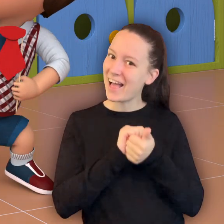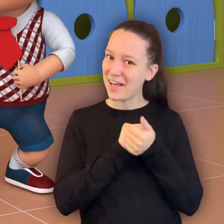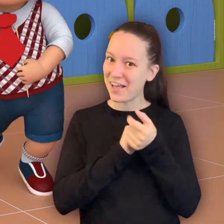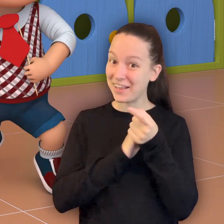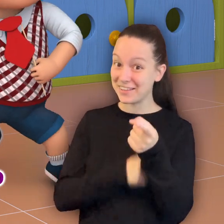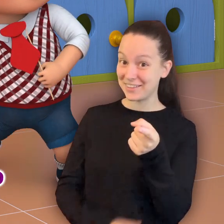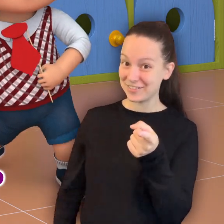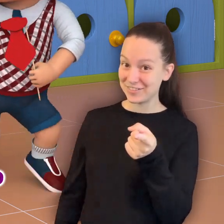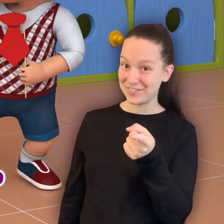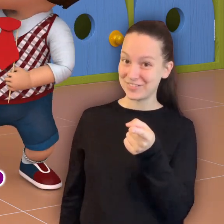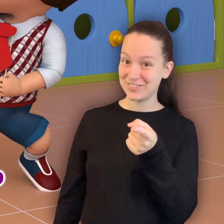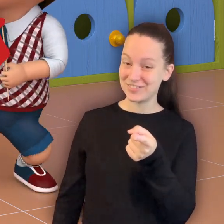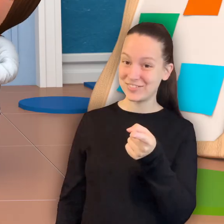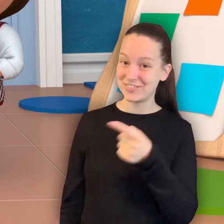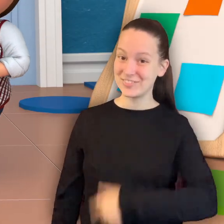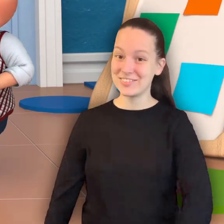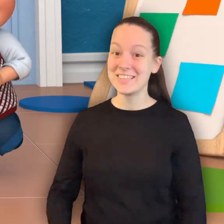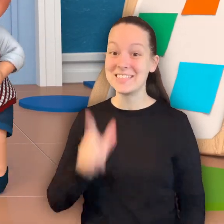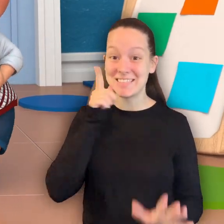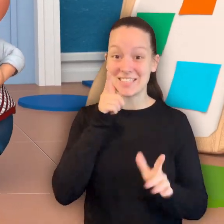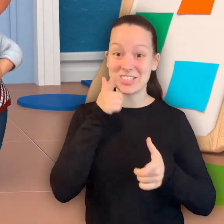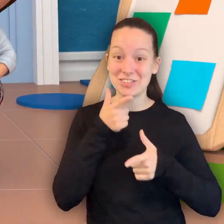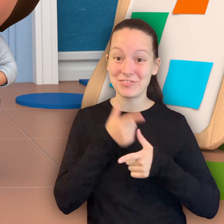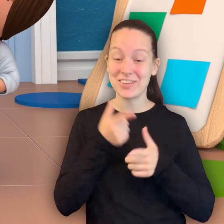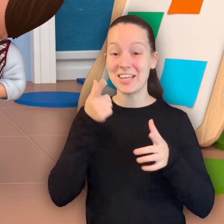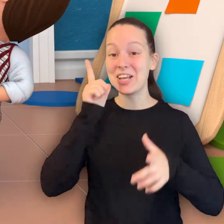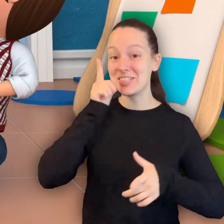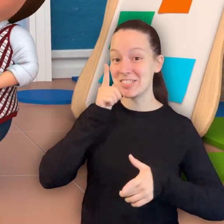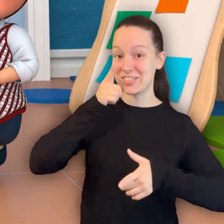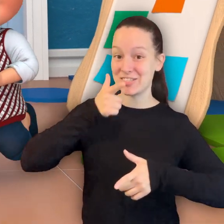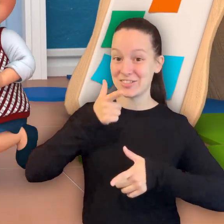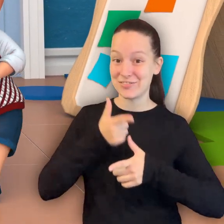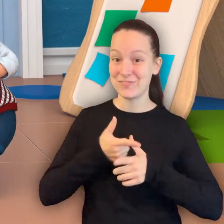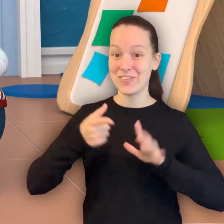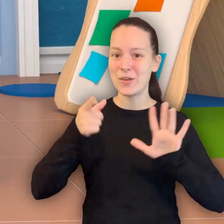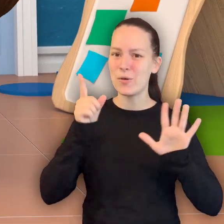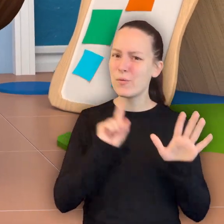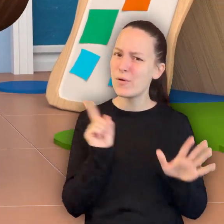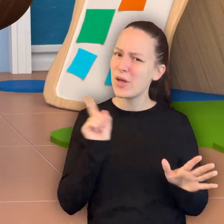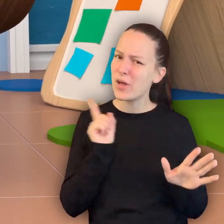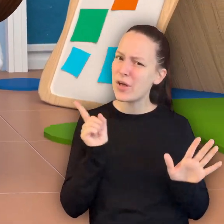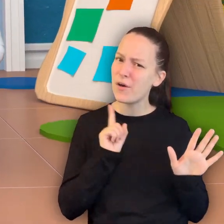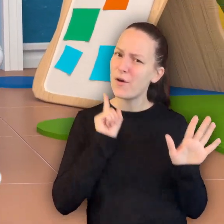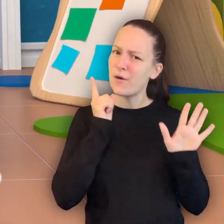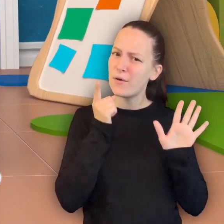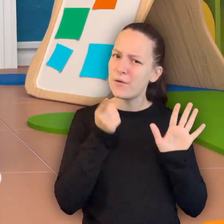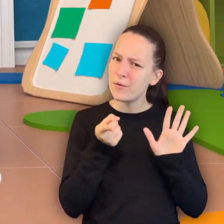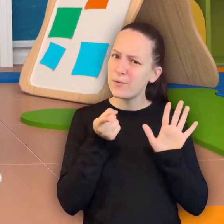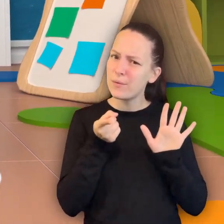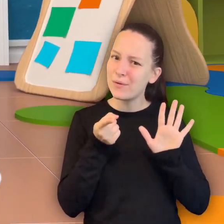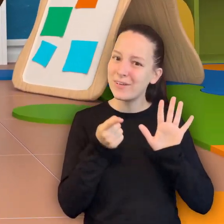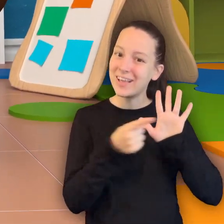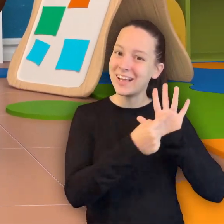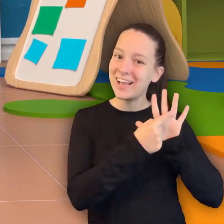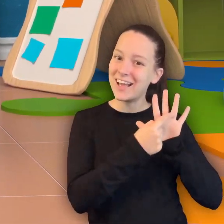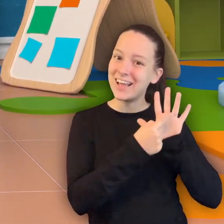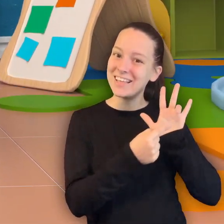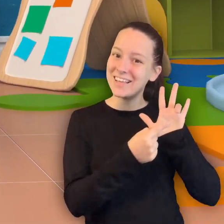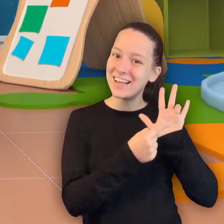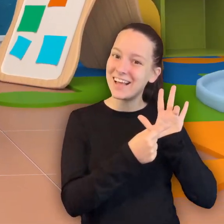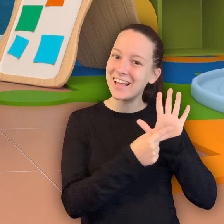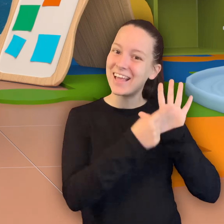am, how do you do? Sister Finger, Sister Finger, where are you?